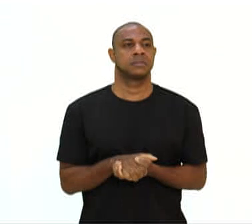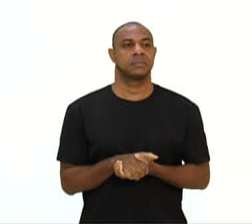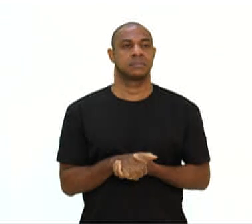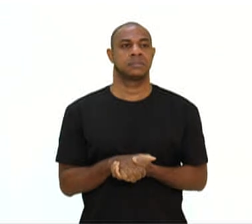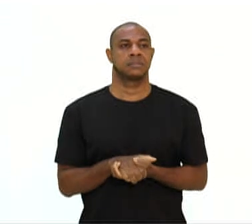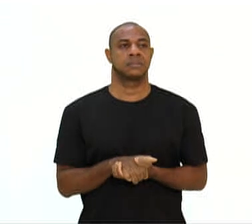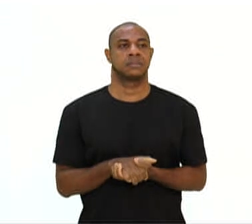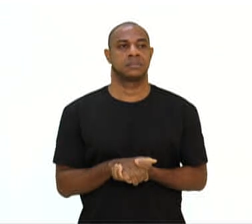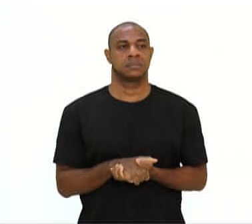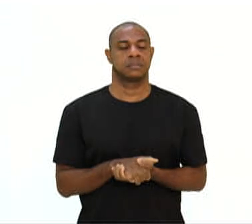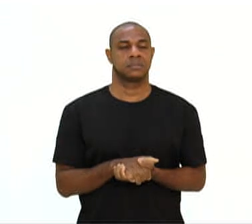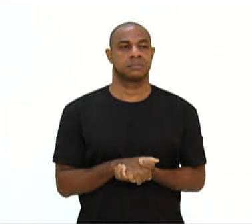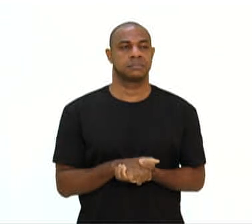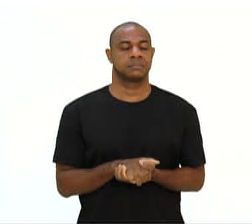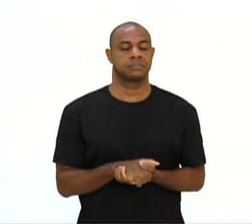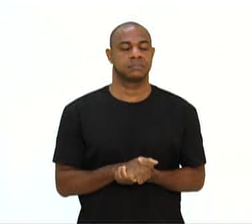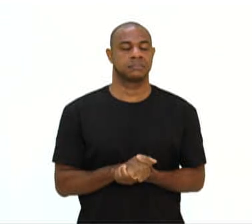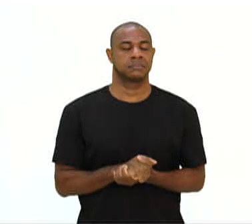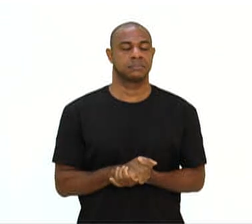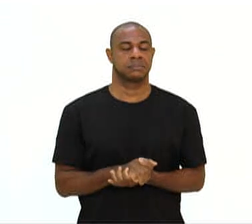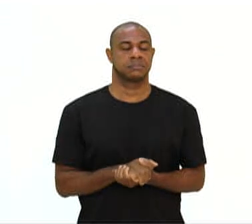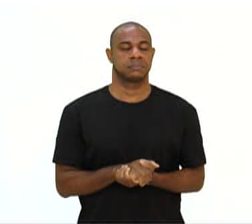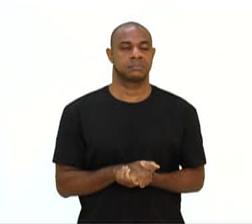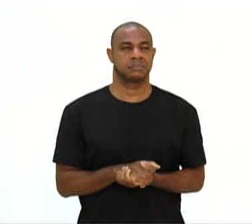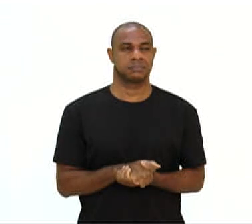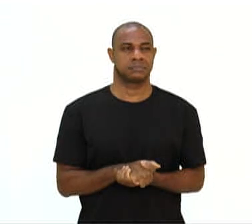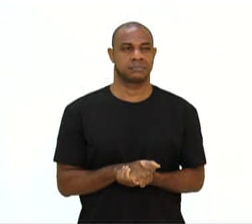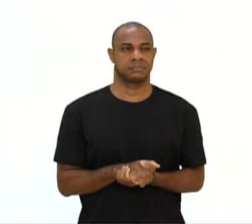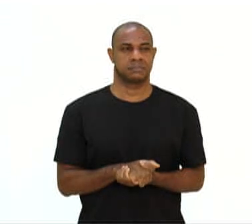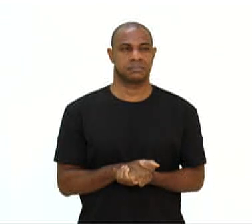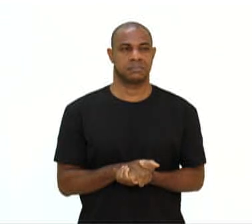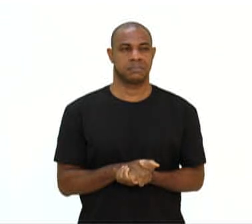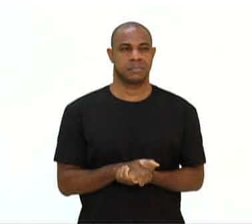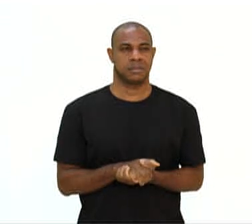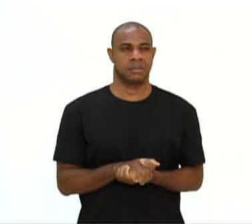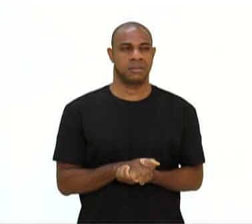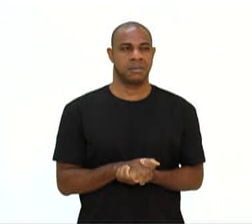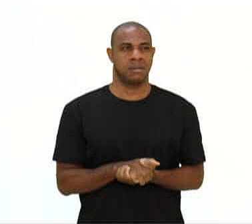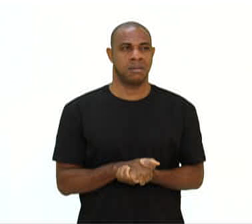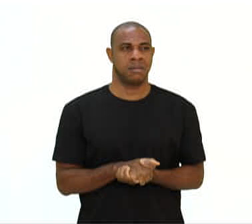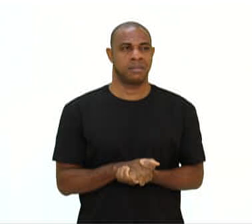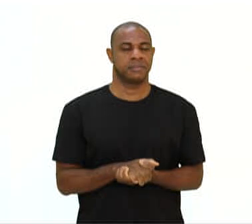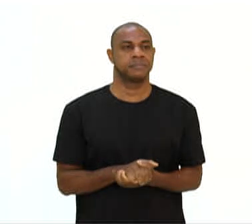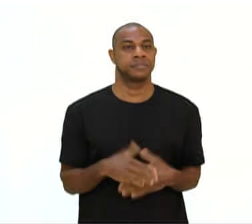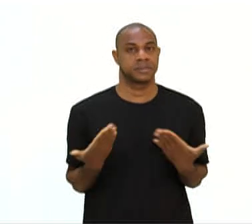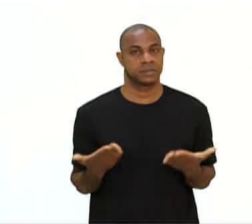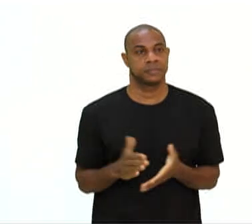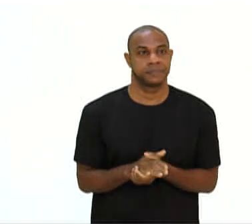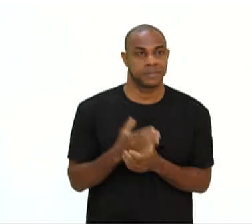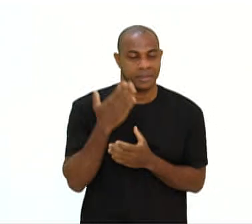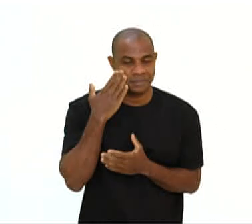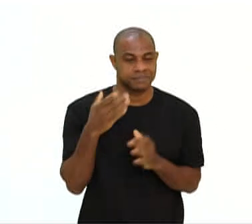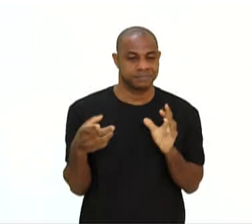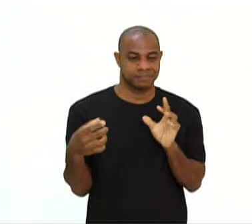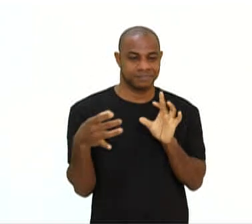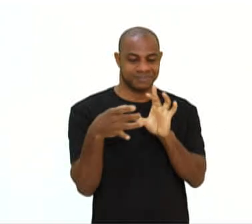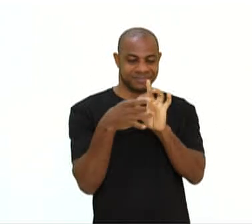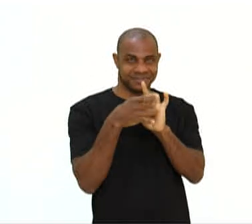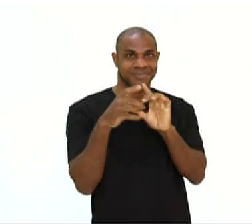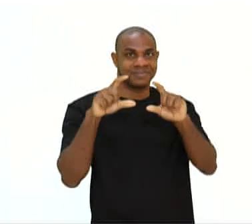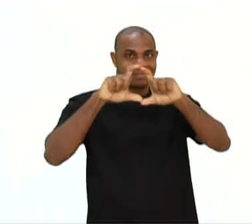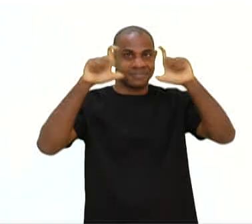squash, corn, green beans, cranberries, typically and sauce, and pumpkin pie. Então, de acordo com o nosso fragmento que a gente já